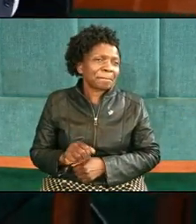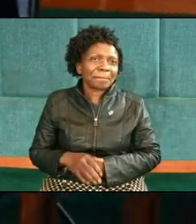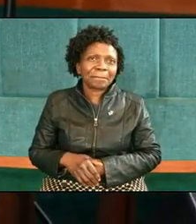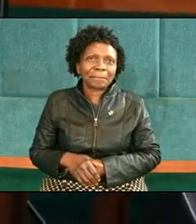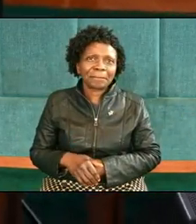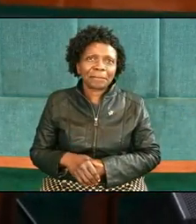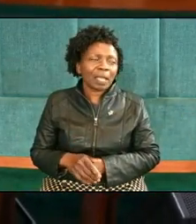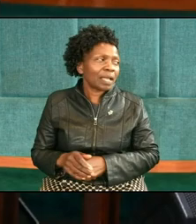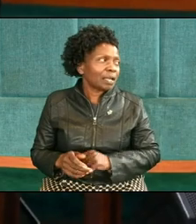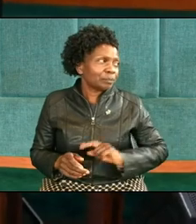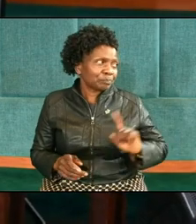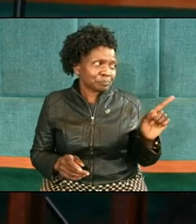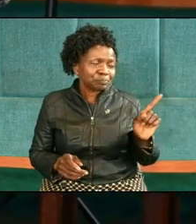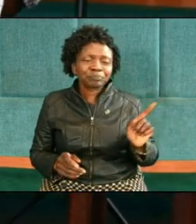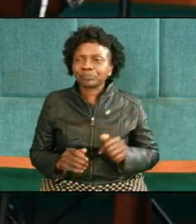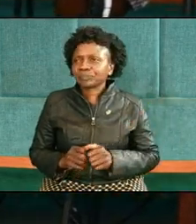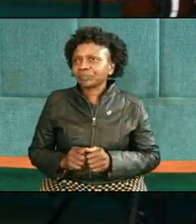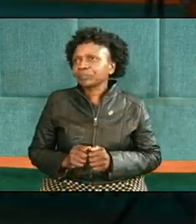Karibu, Sashoy.